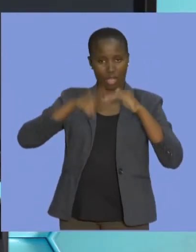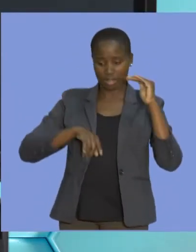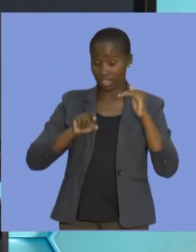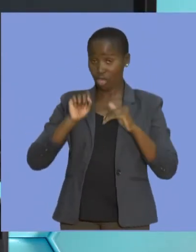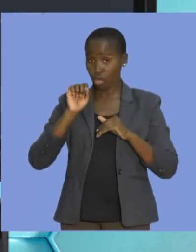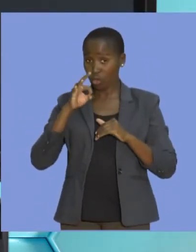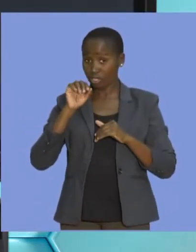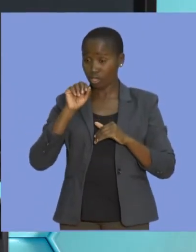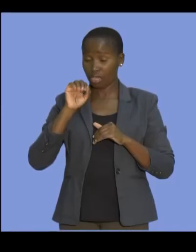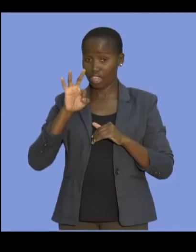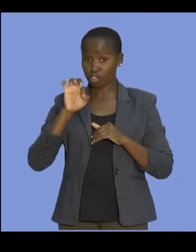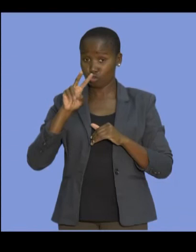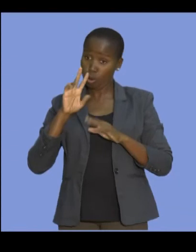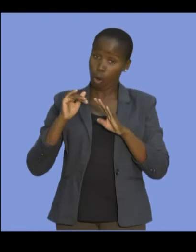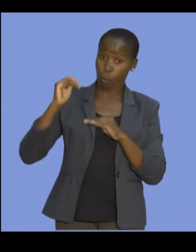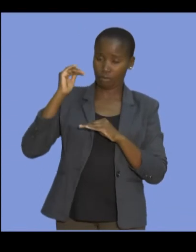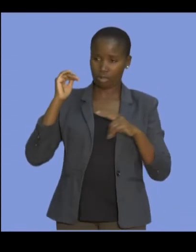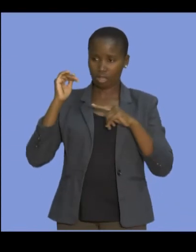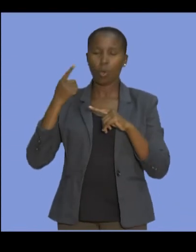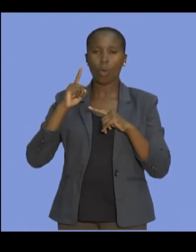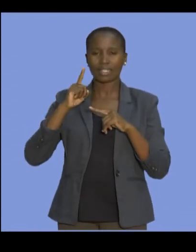one? Let's see.